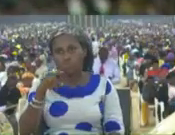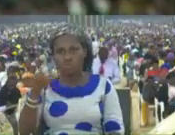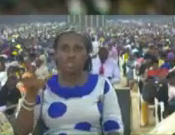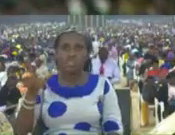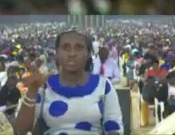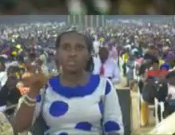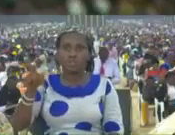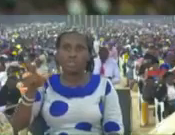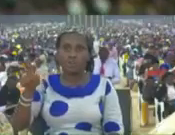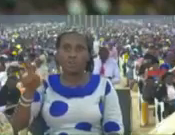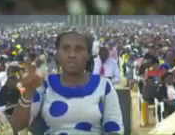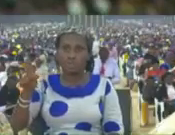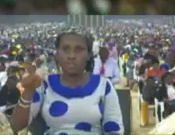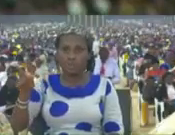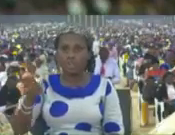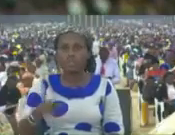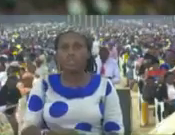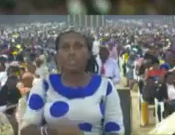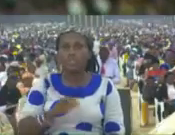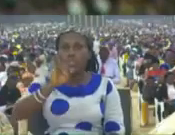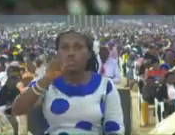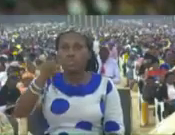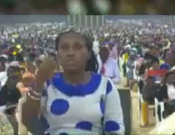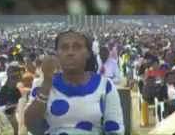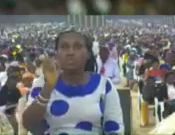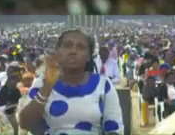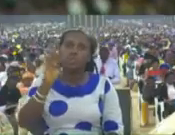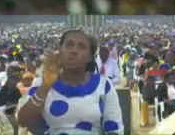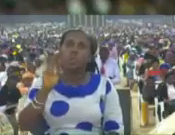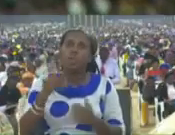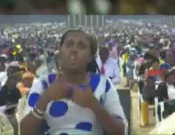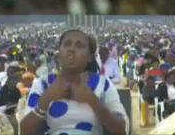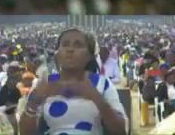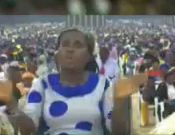21. Job lost everything.